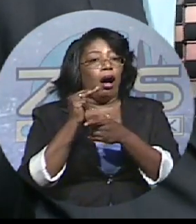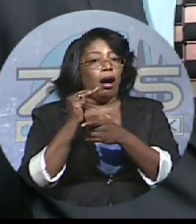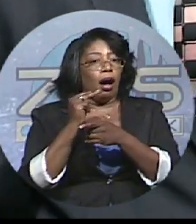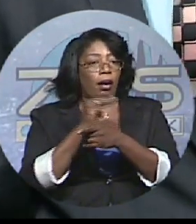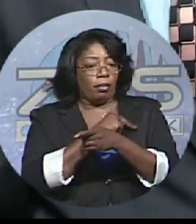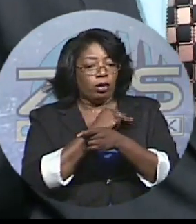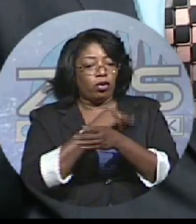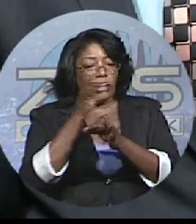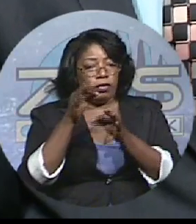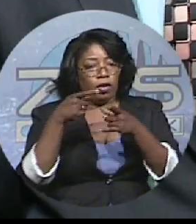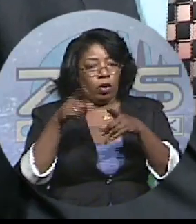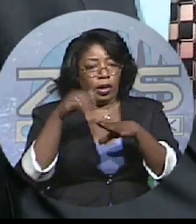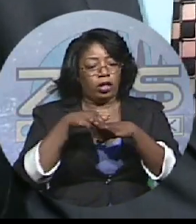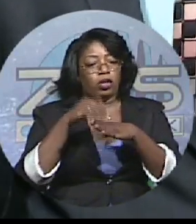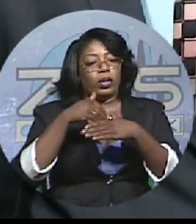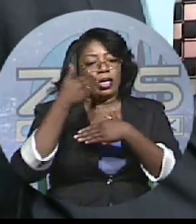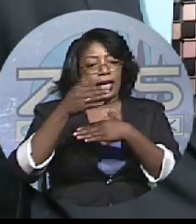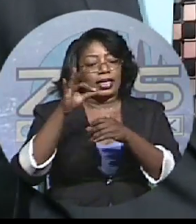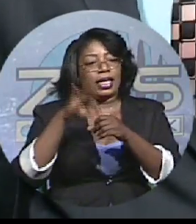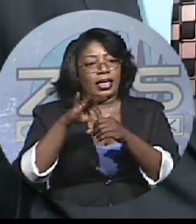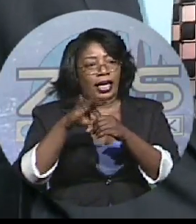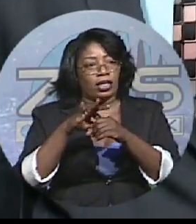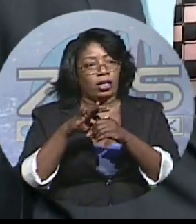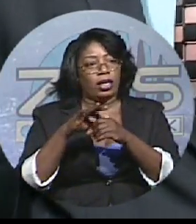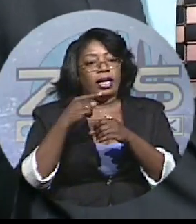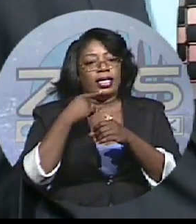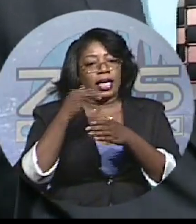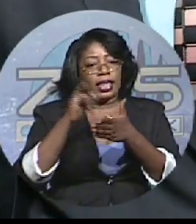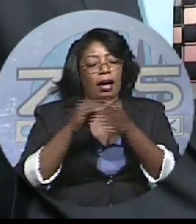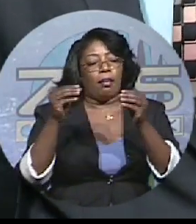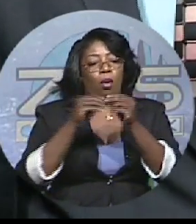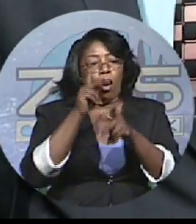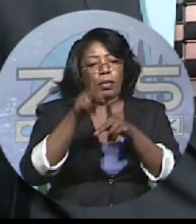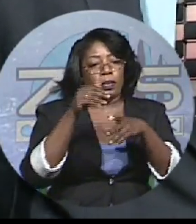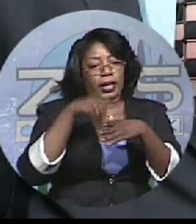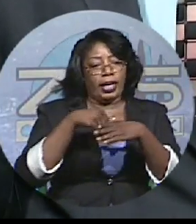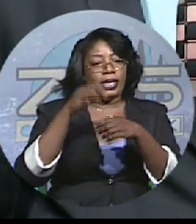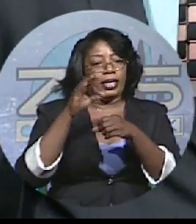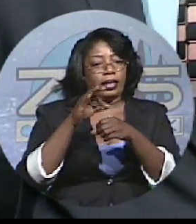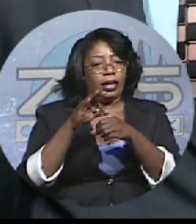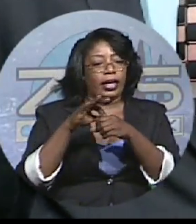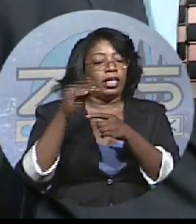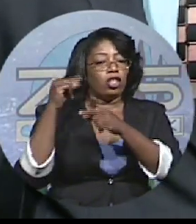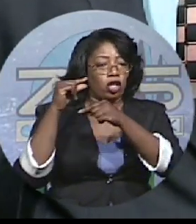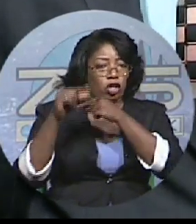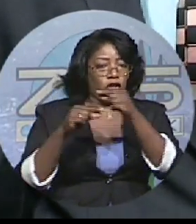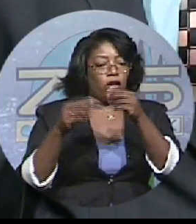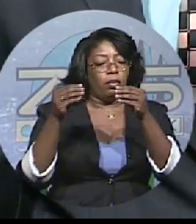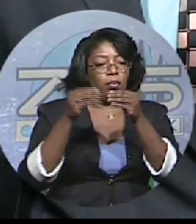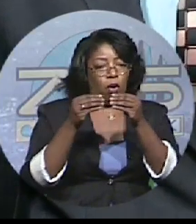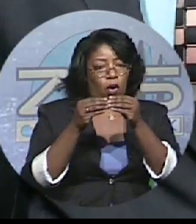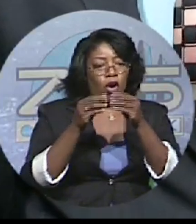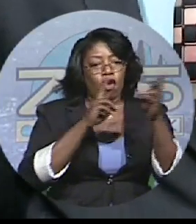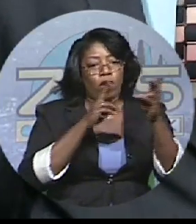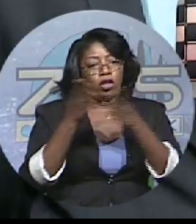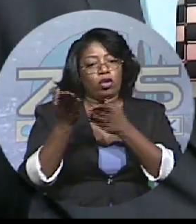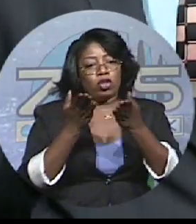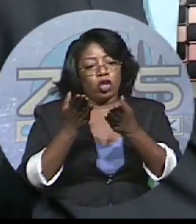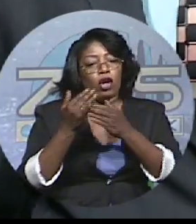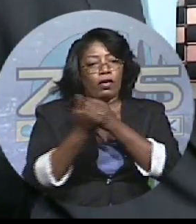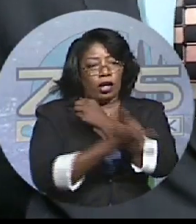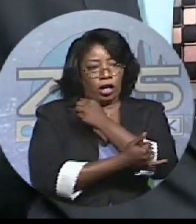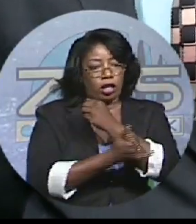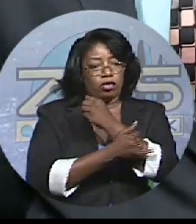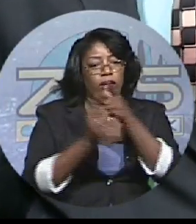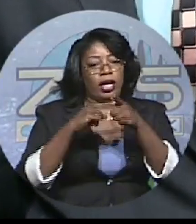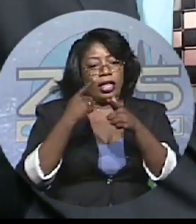next general election. His reply was that more people in his generation need to be more concerned with serving their country than holding